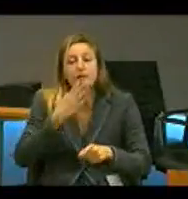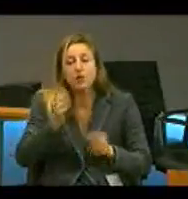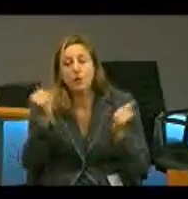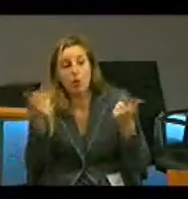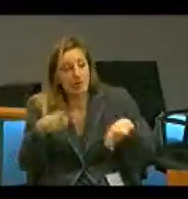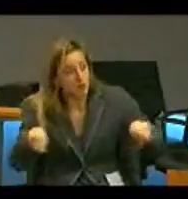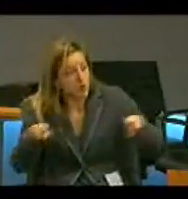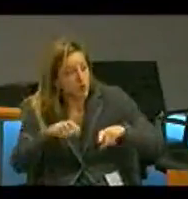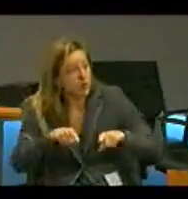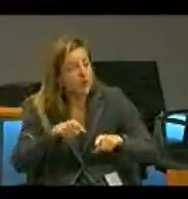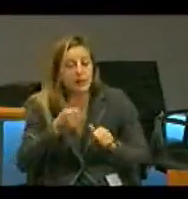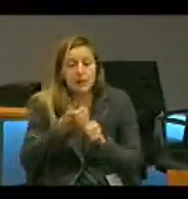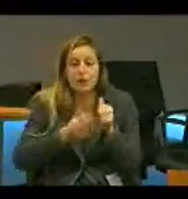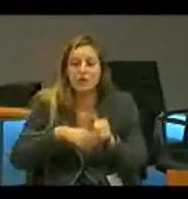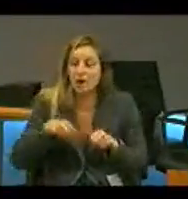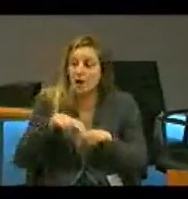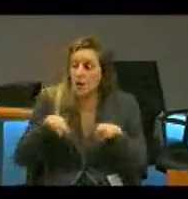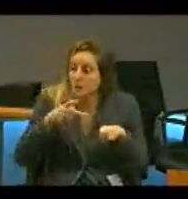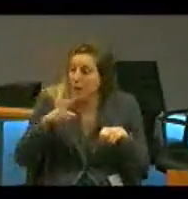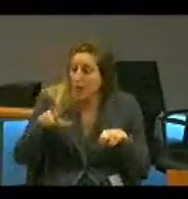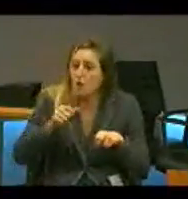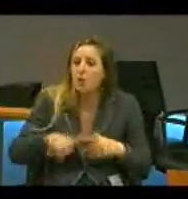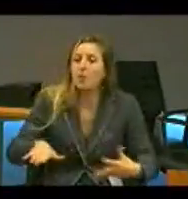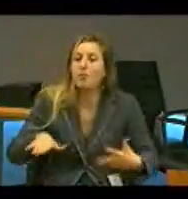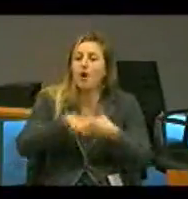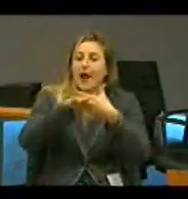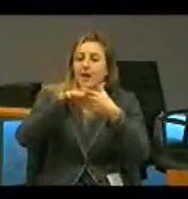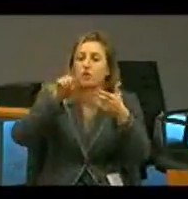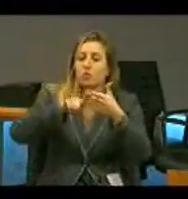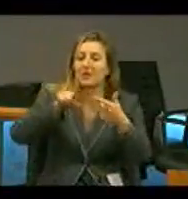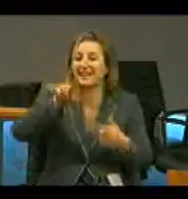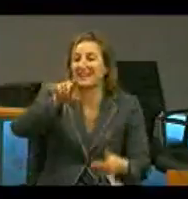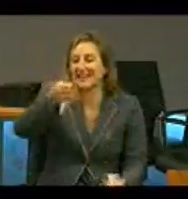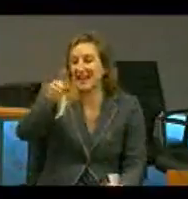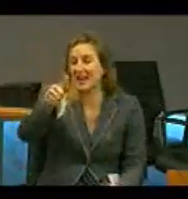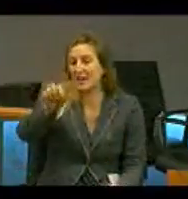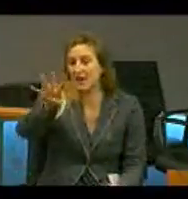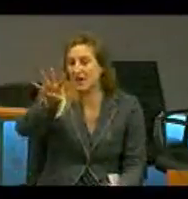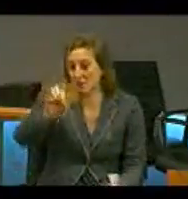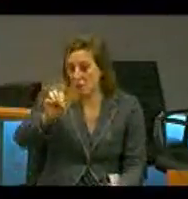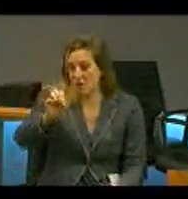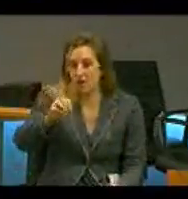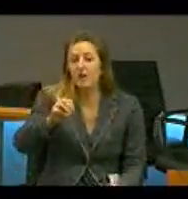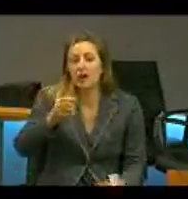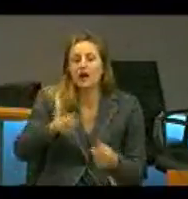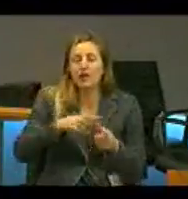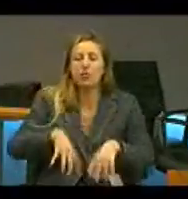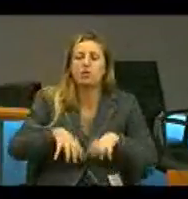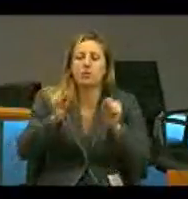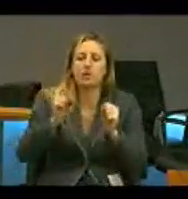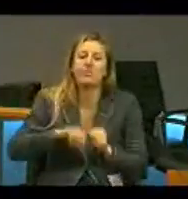our panelists. We appreciate it. We will take a break until 10:40 when we will begin the next panel.